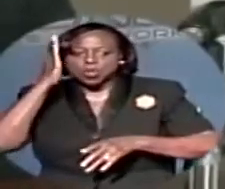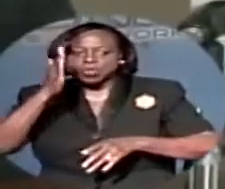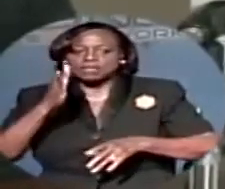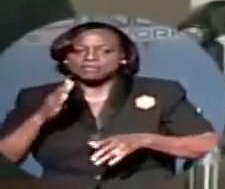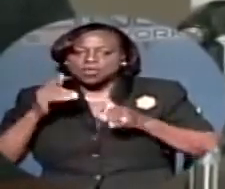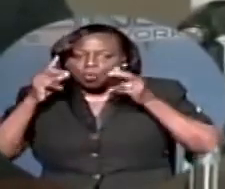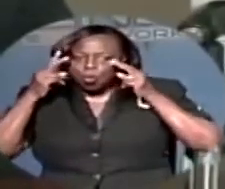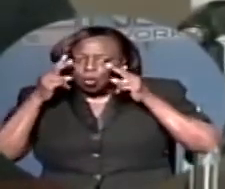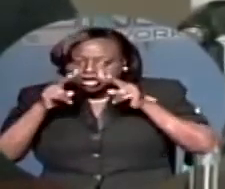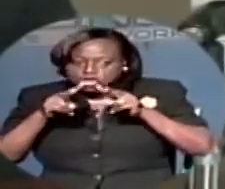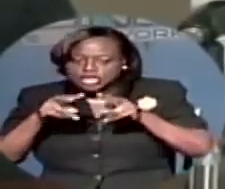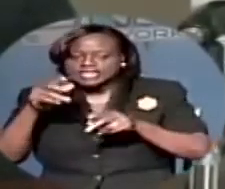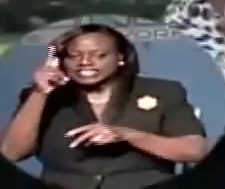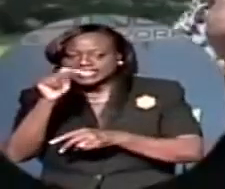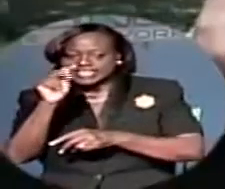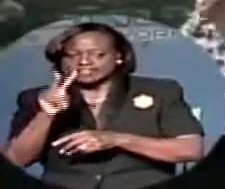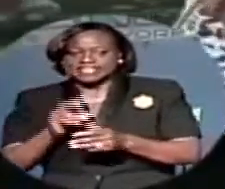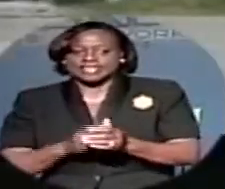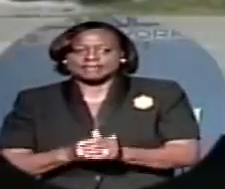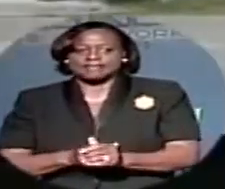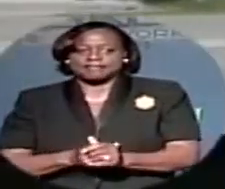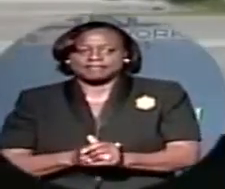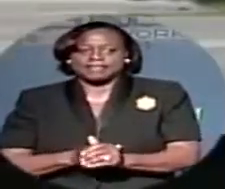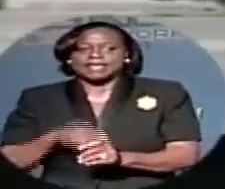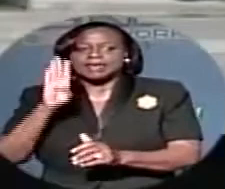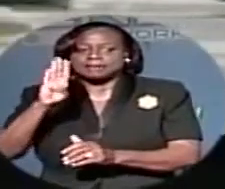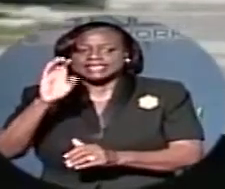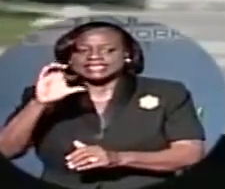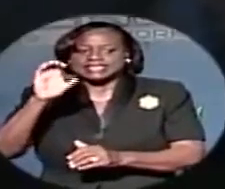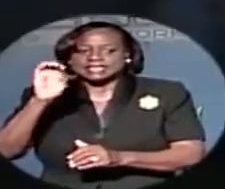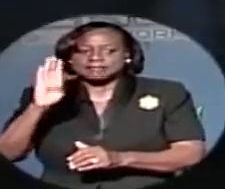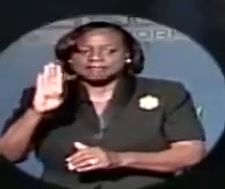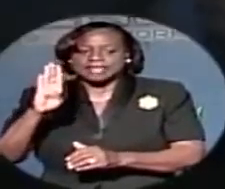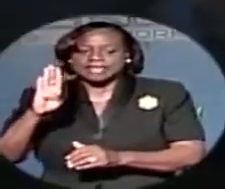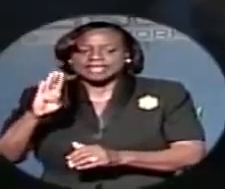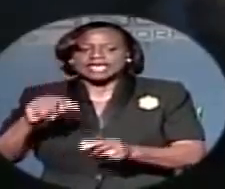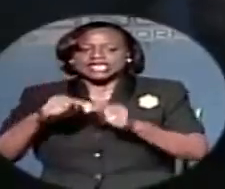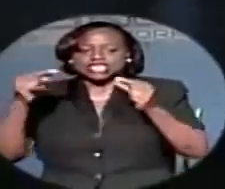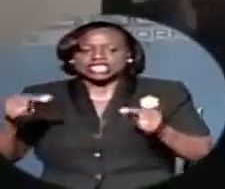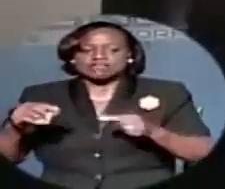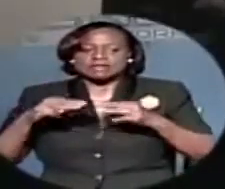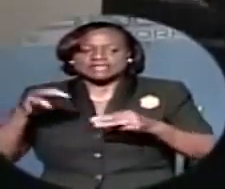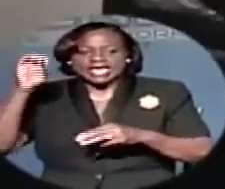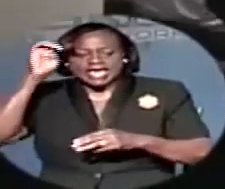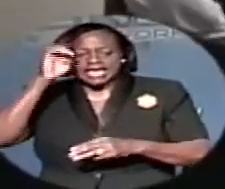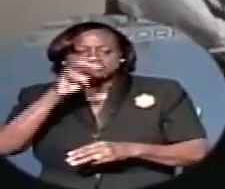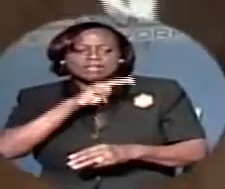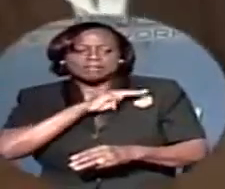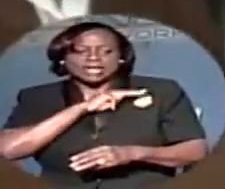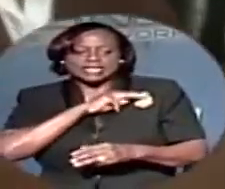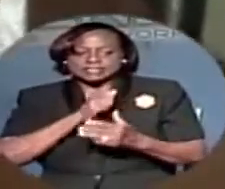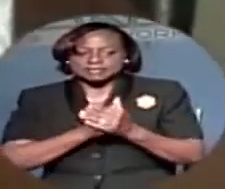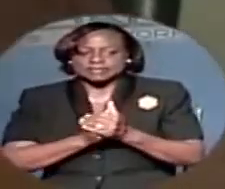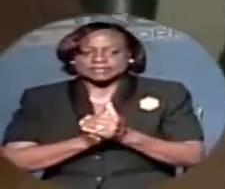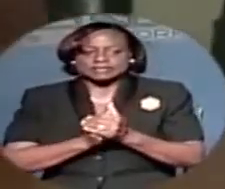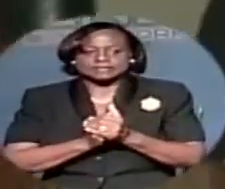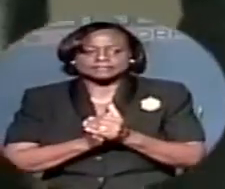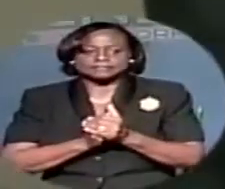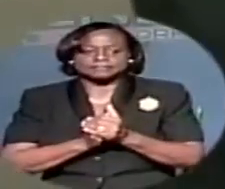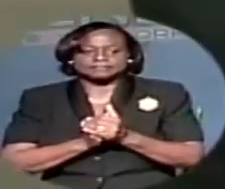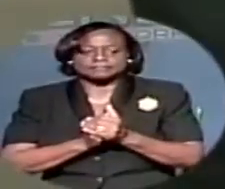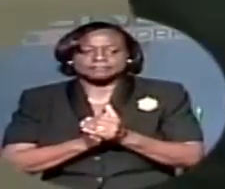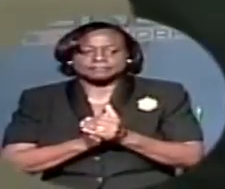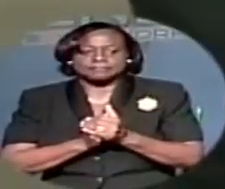television screen. Meanwhile, BCB General Manager Edwin Lightburn feels that this venture truly reflects the corporation's mandate.